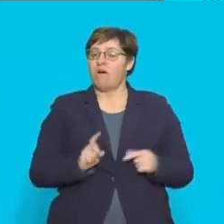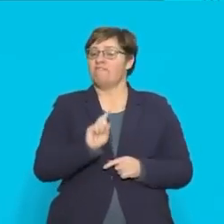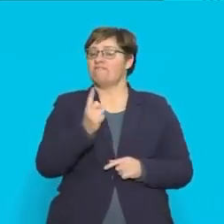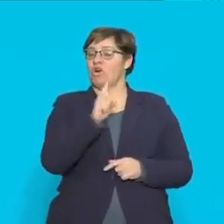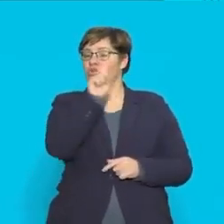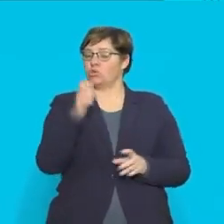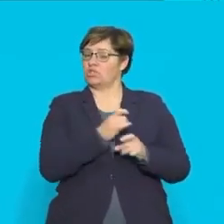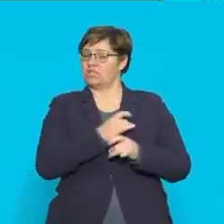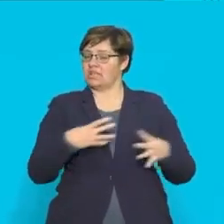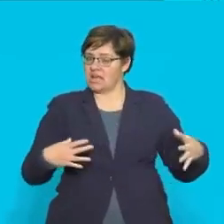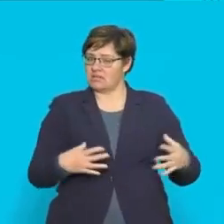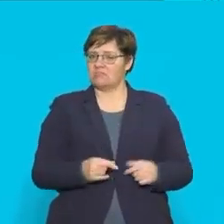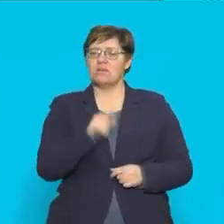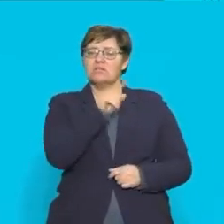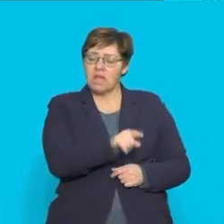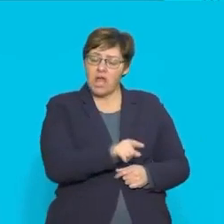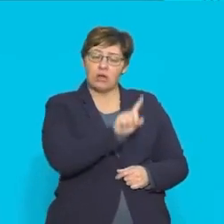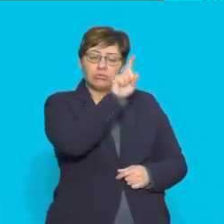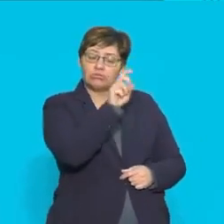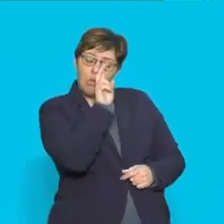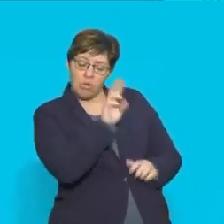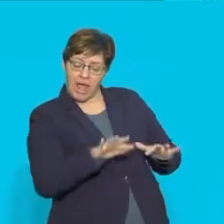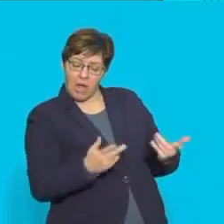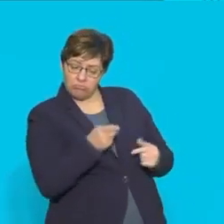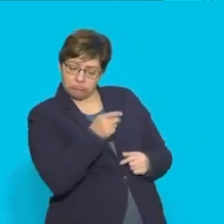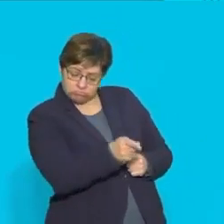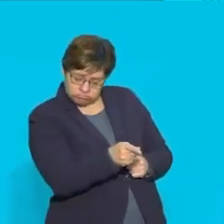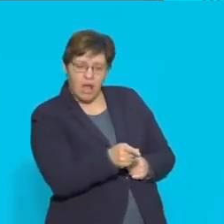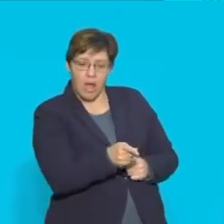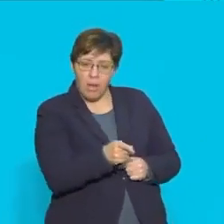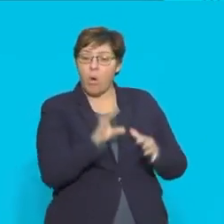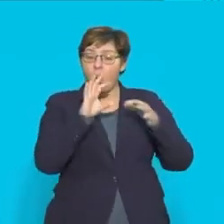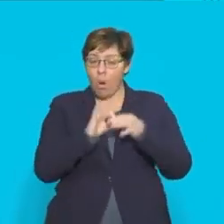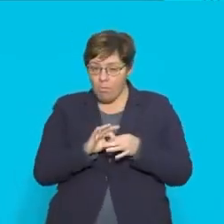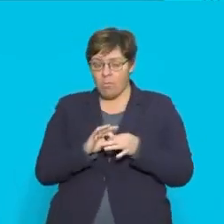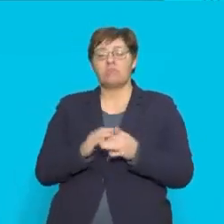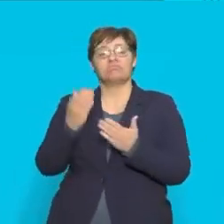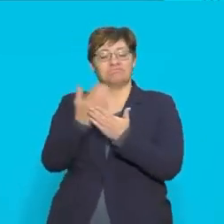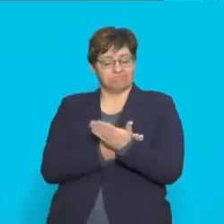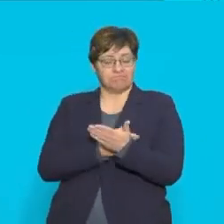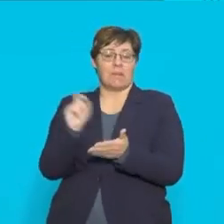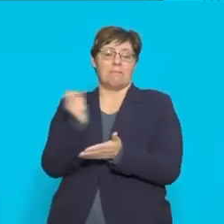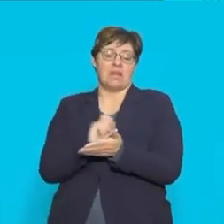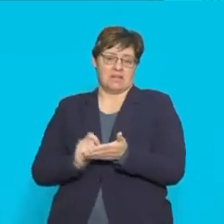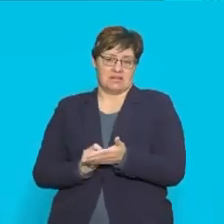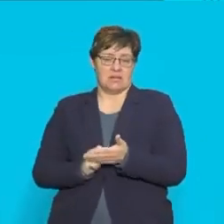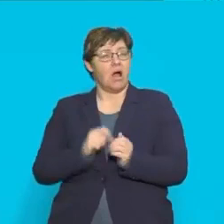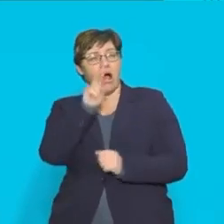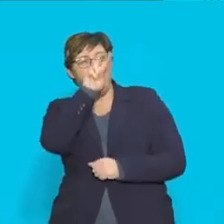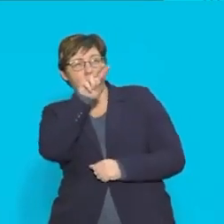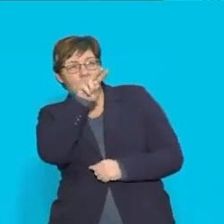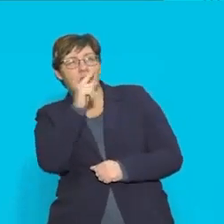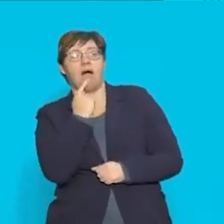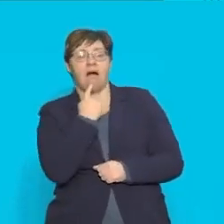we'll start with the first question. Let's look at what the question looked like, okay? And I'll encourage you at home there to